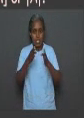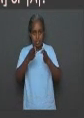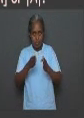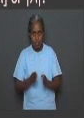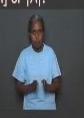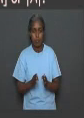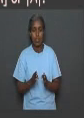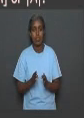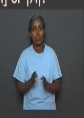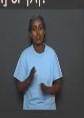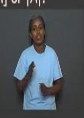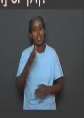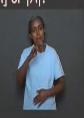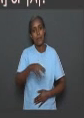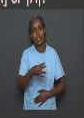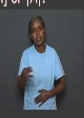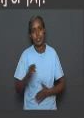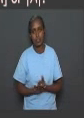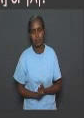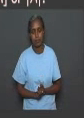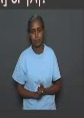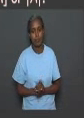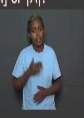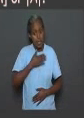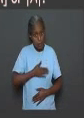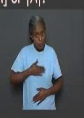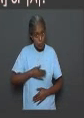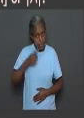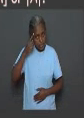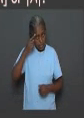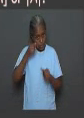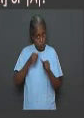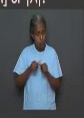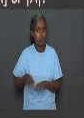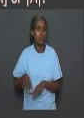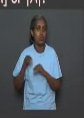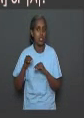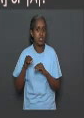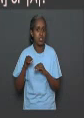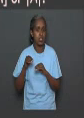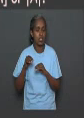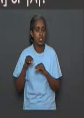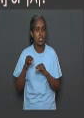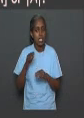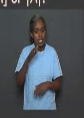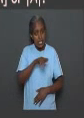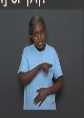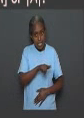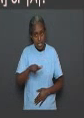determinant of a matrix. Please note, students, that the